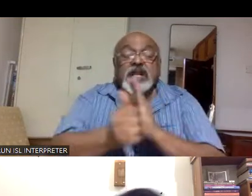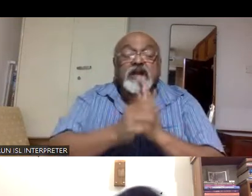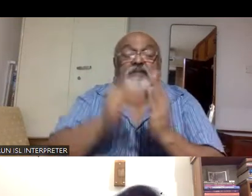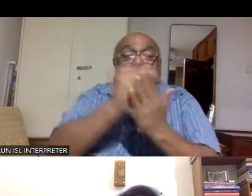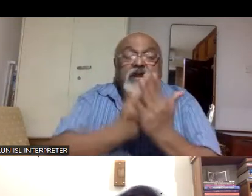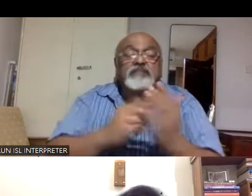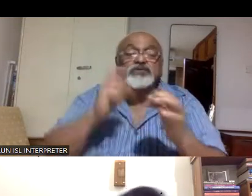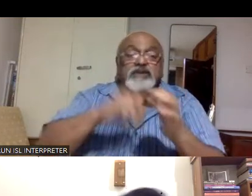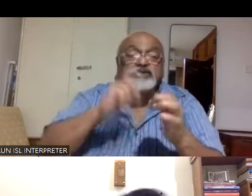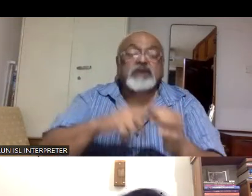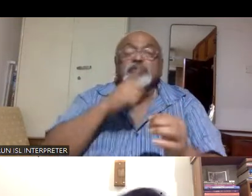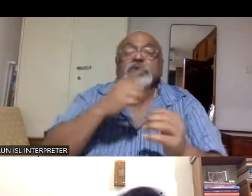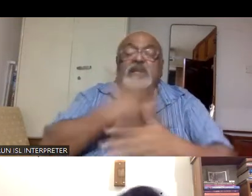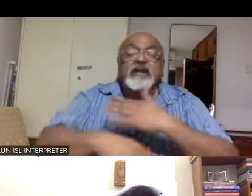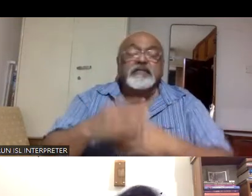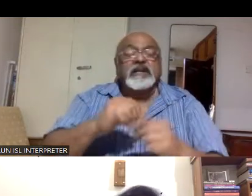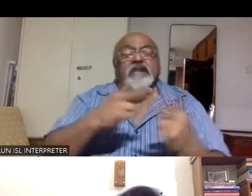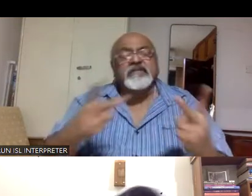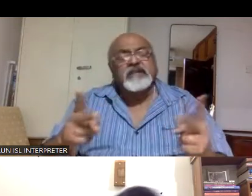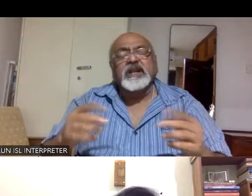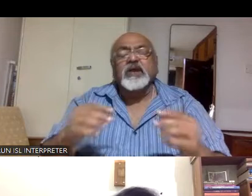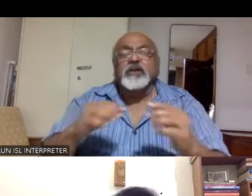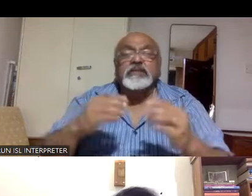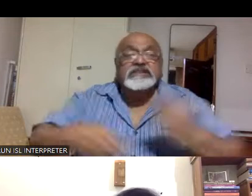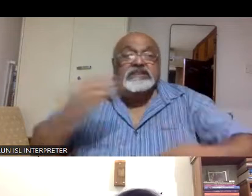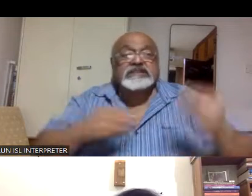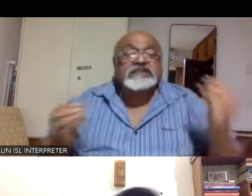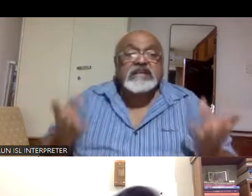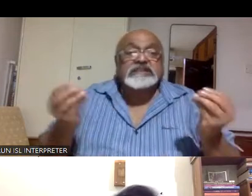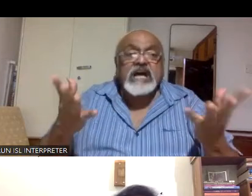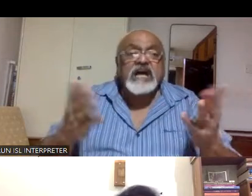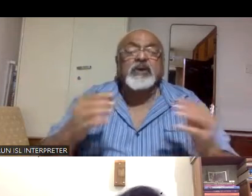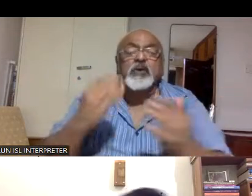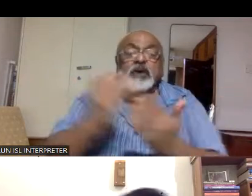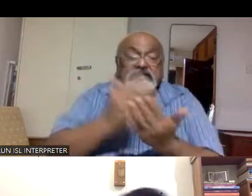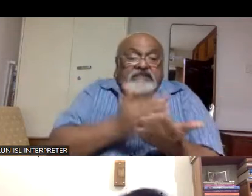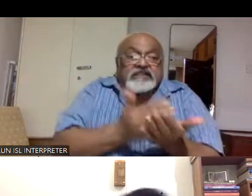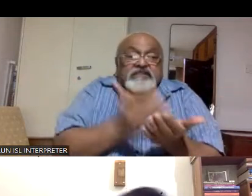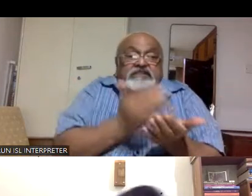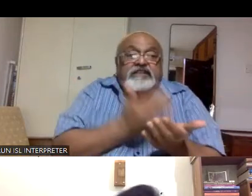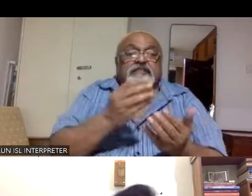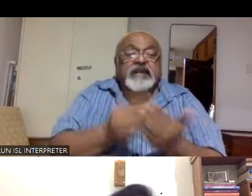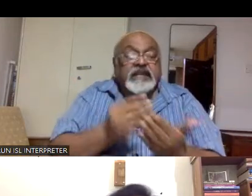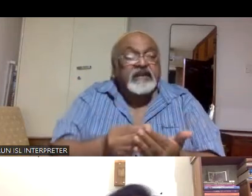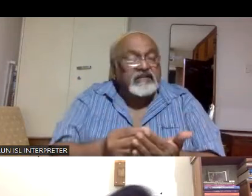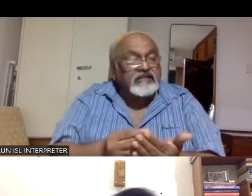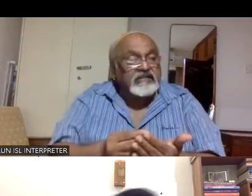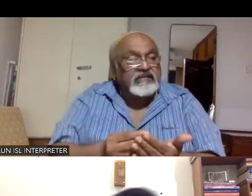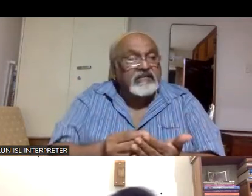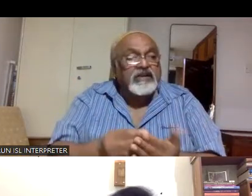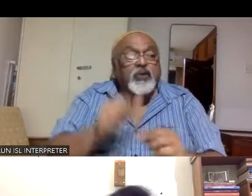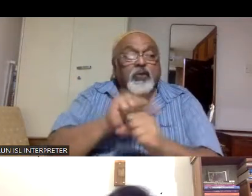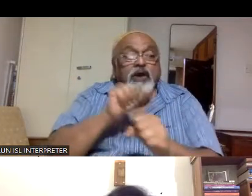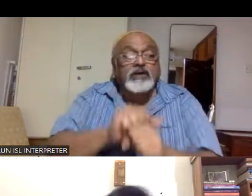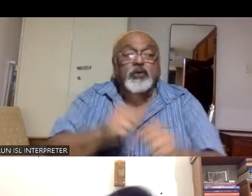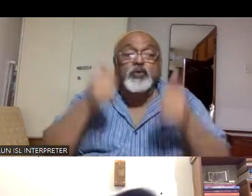employed, becoming entrepreneurs, are able to make some savings and working in good